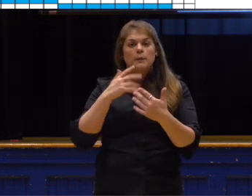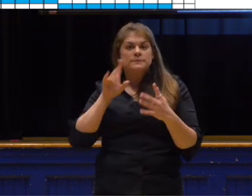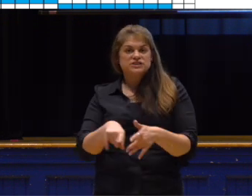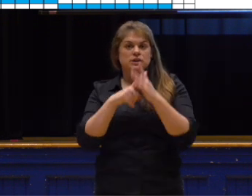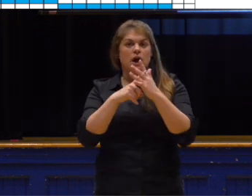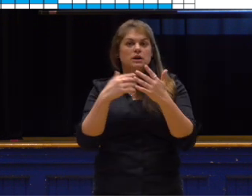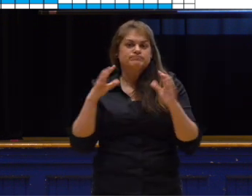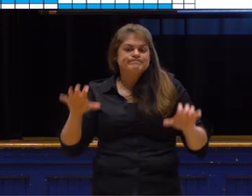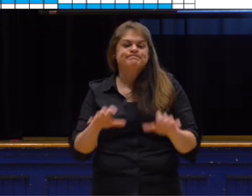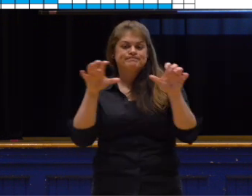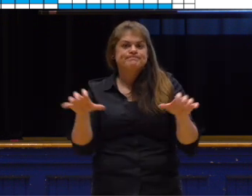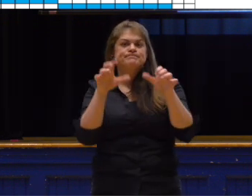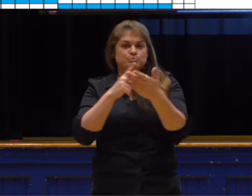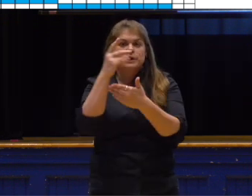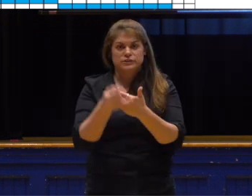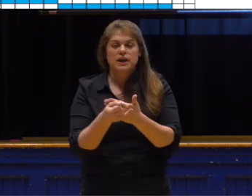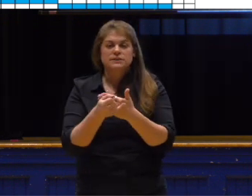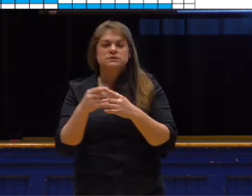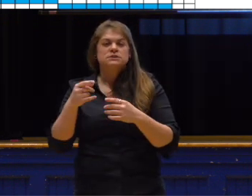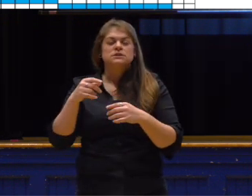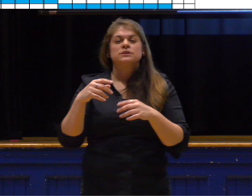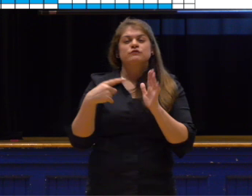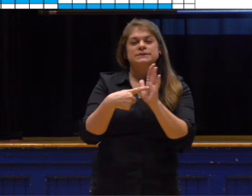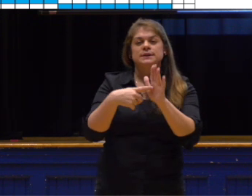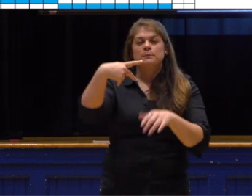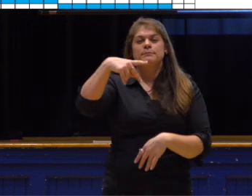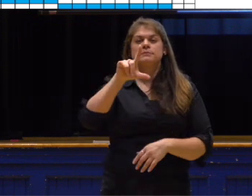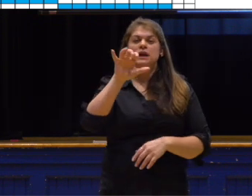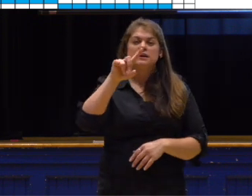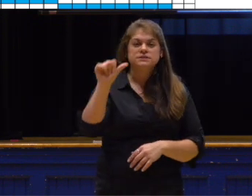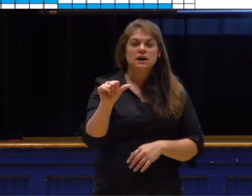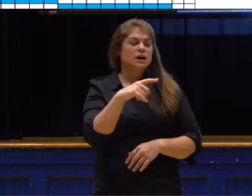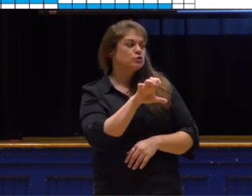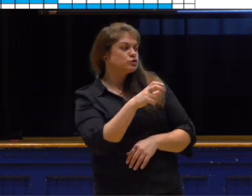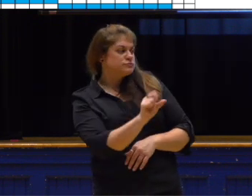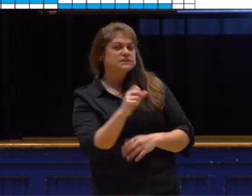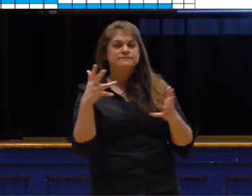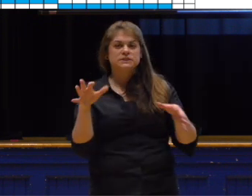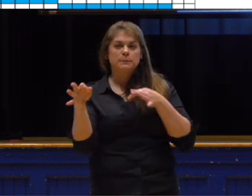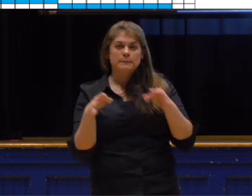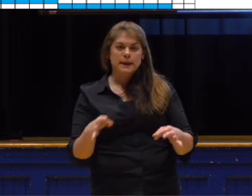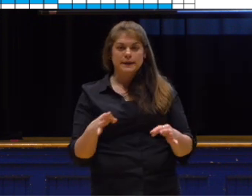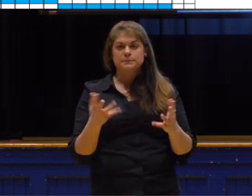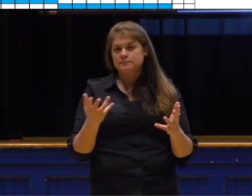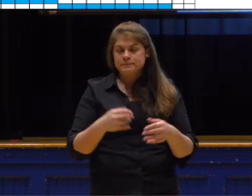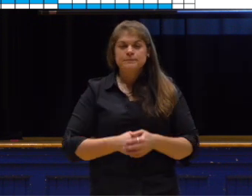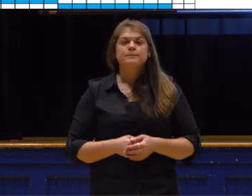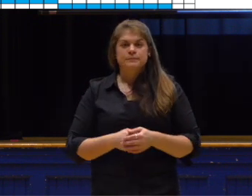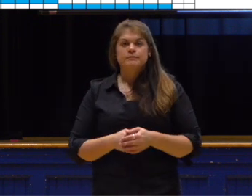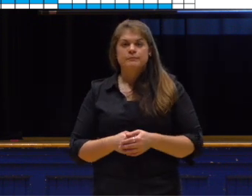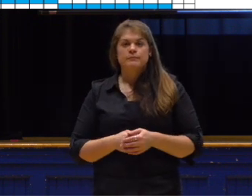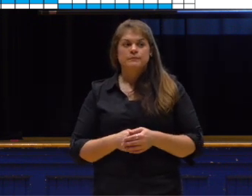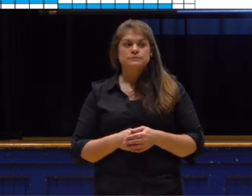project, specifically the plazas, which Chris showed you earlier, at what now is